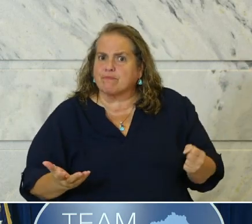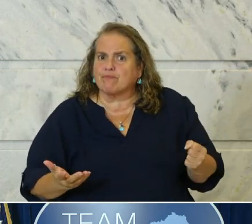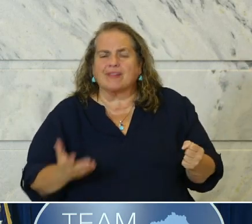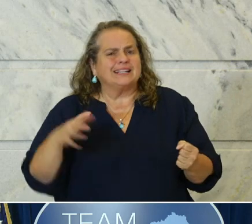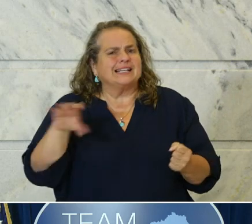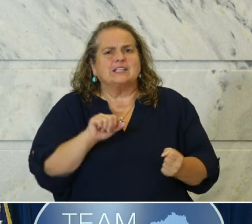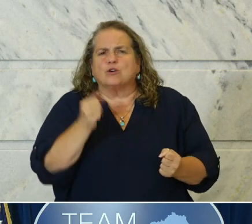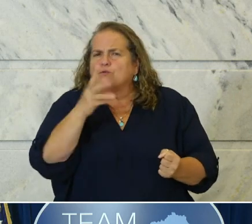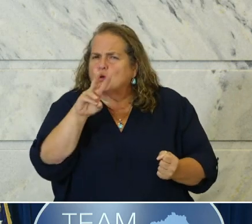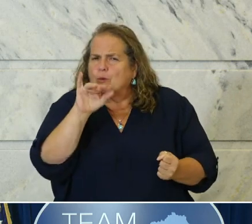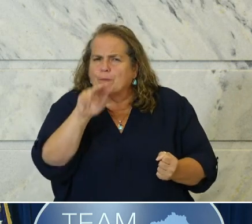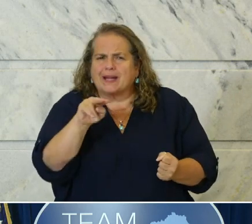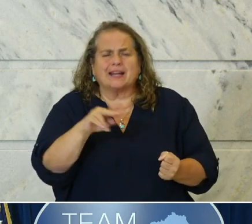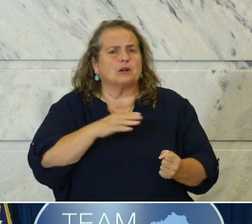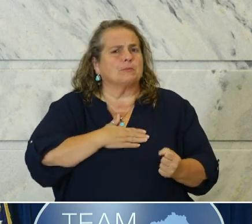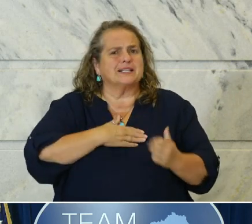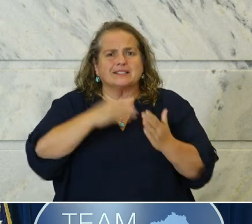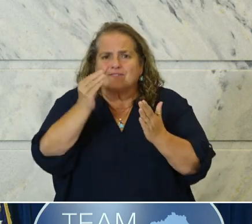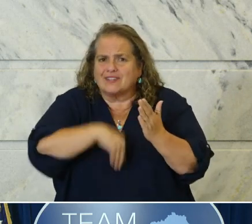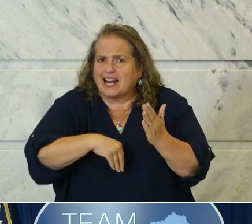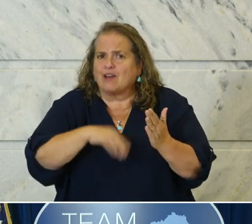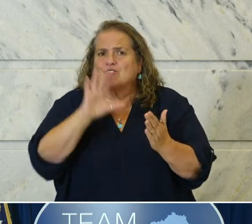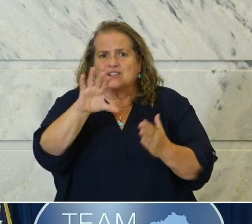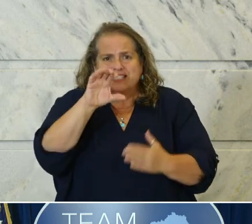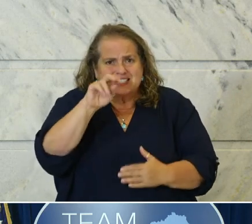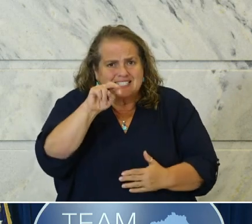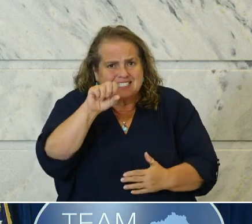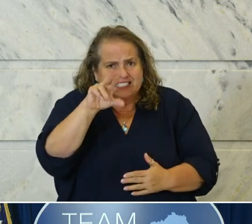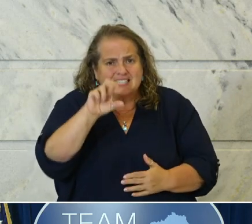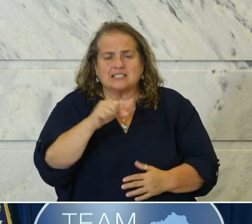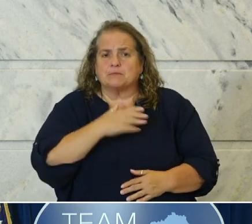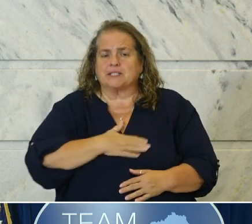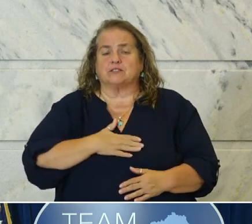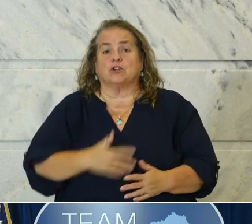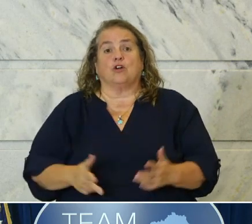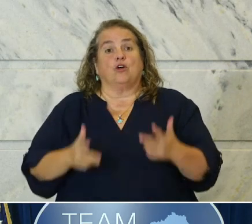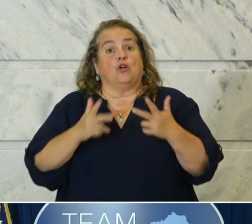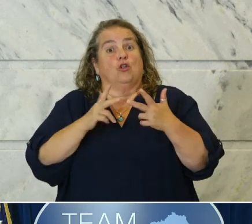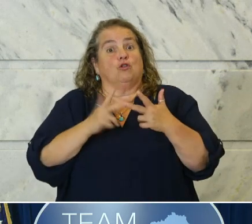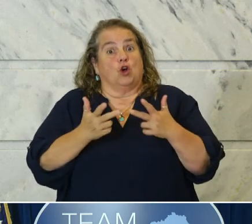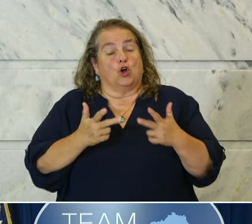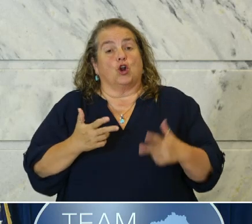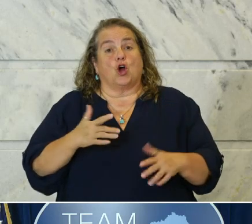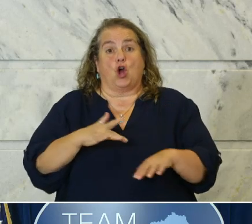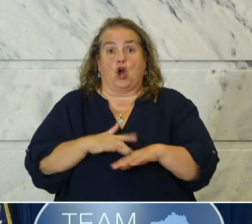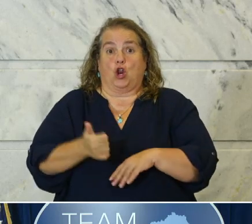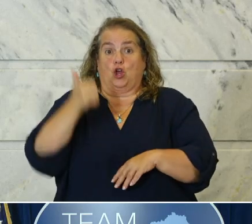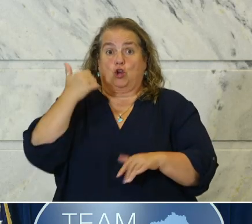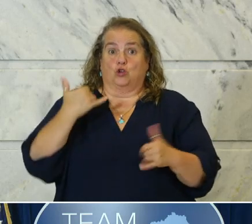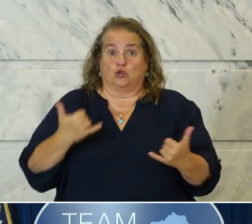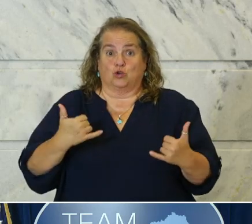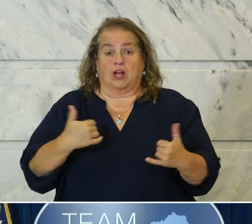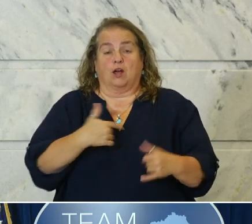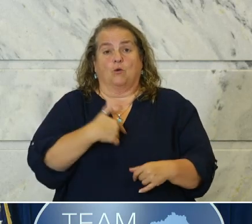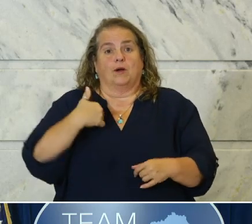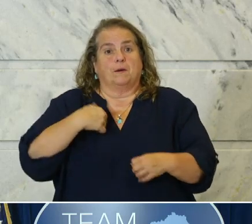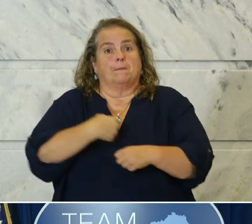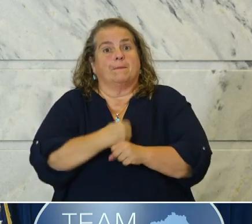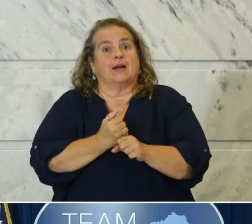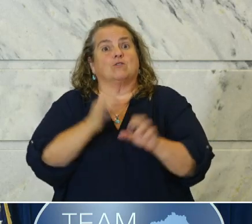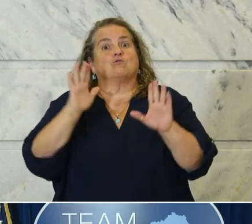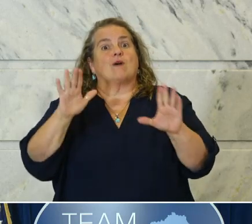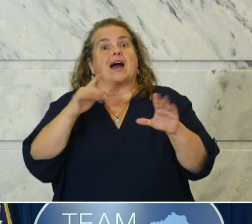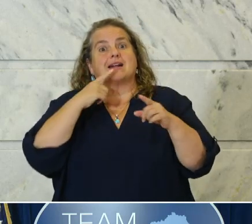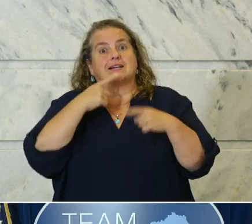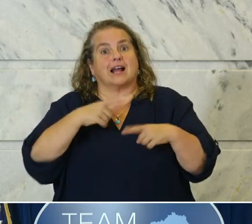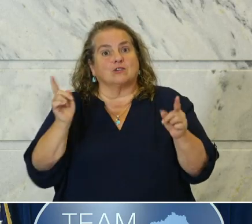couple minutes. Fill out your census. All right, third, earlier today, we made some great announcements